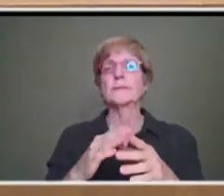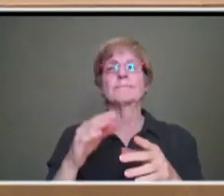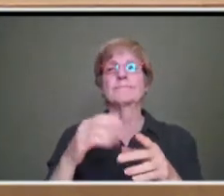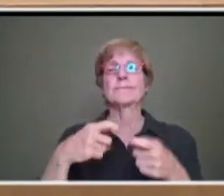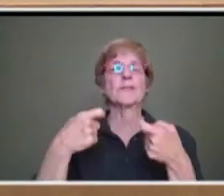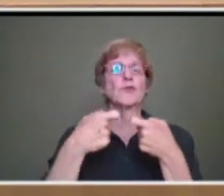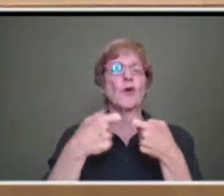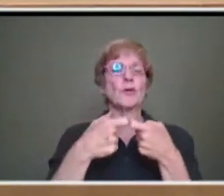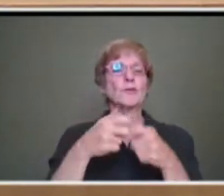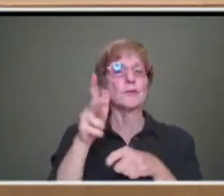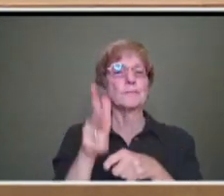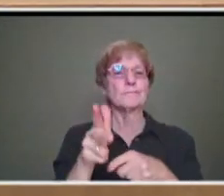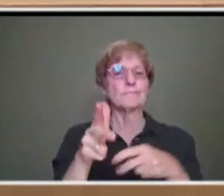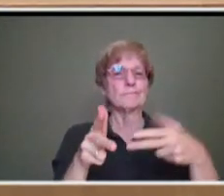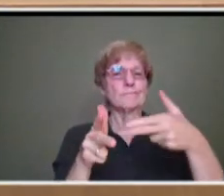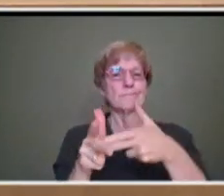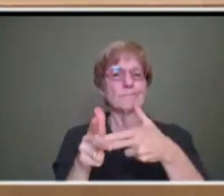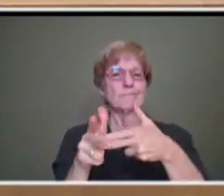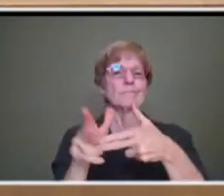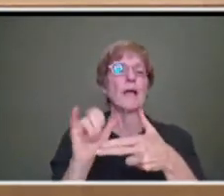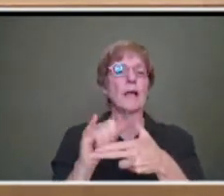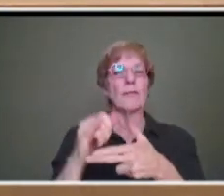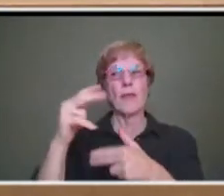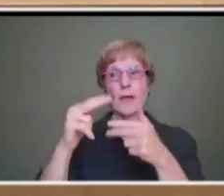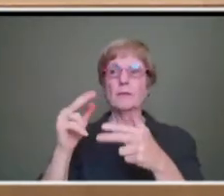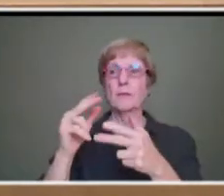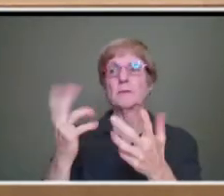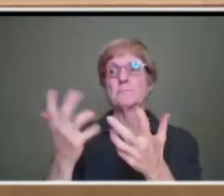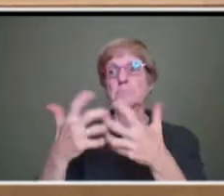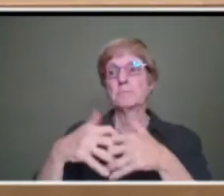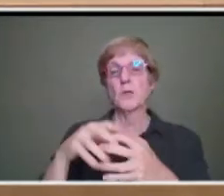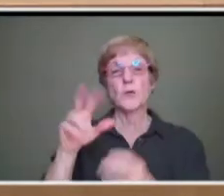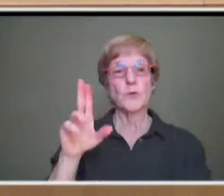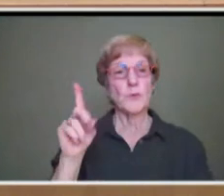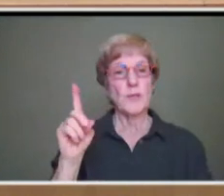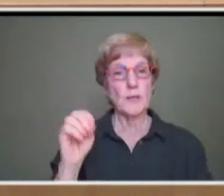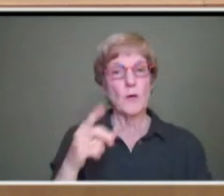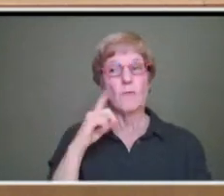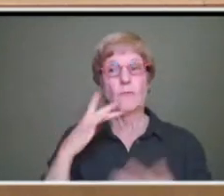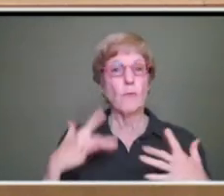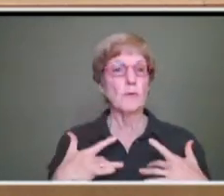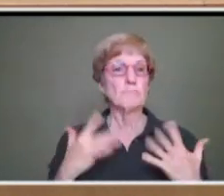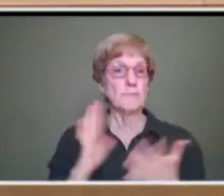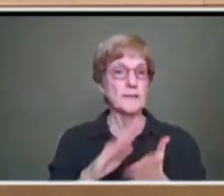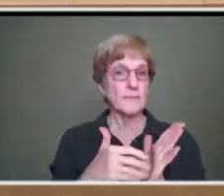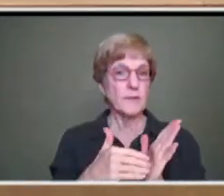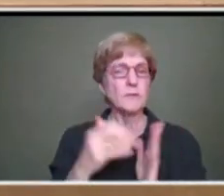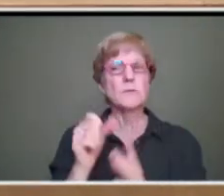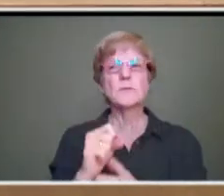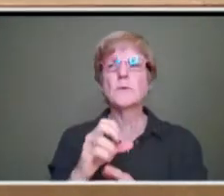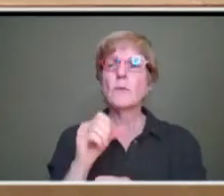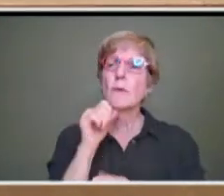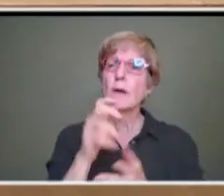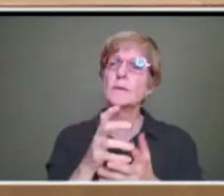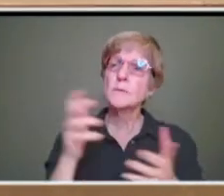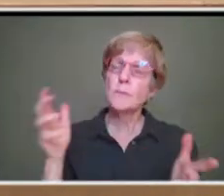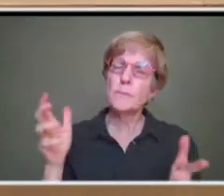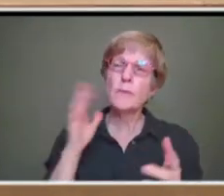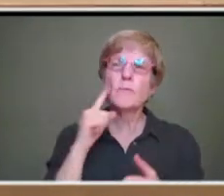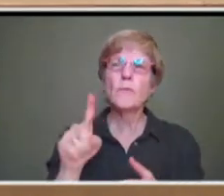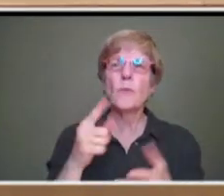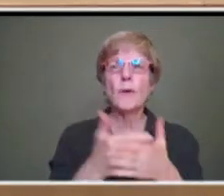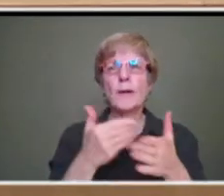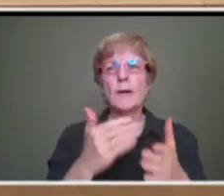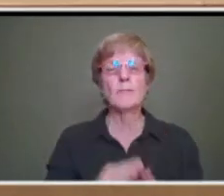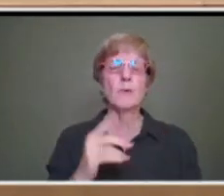all of that's been built into the Udo for certain districts in the activity centers so not as much geared into like neighborhood one